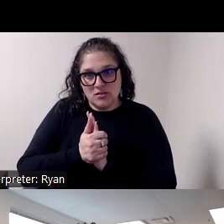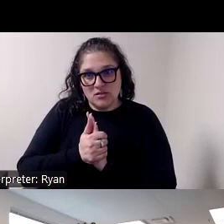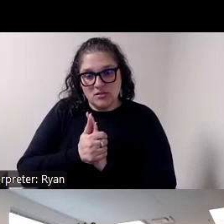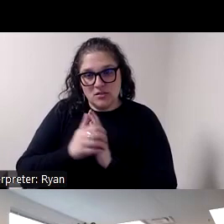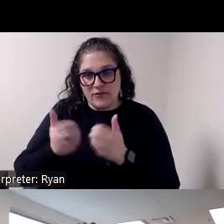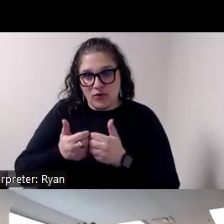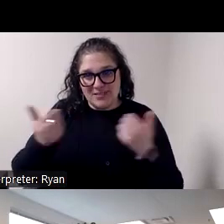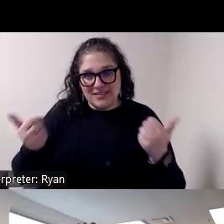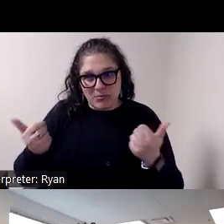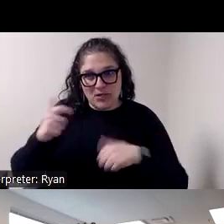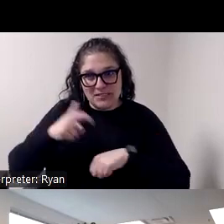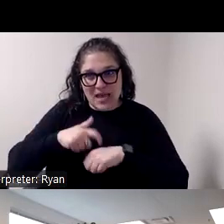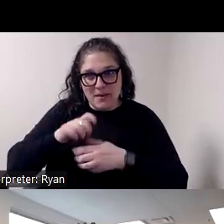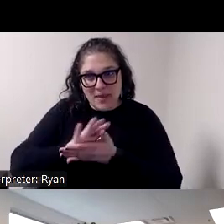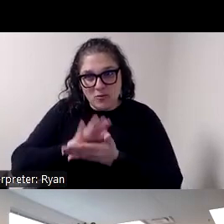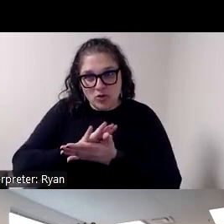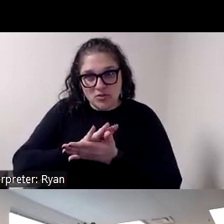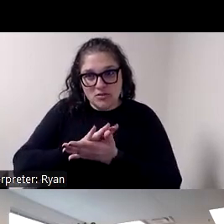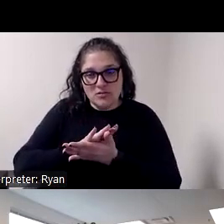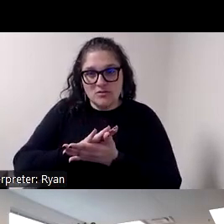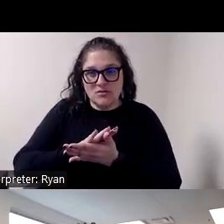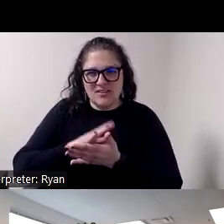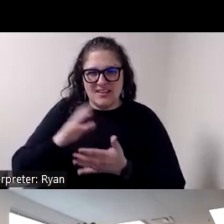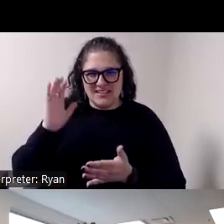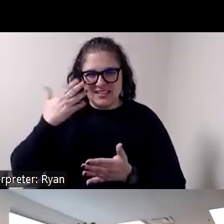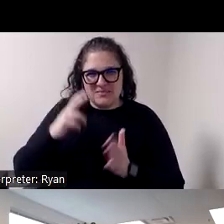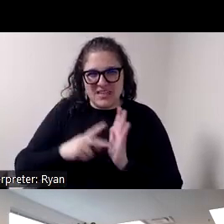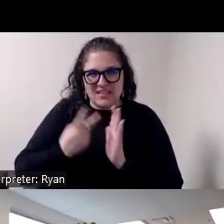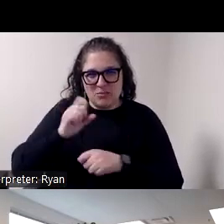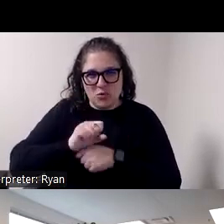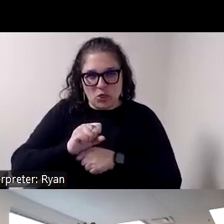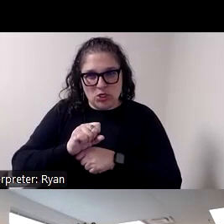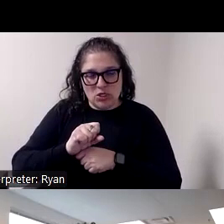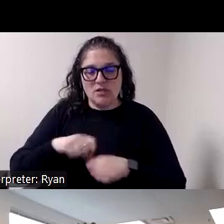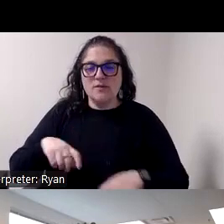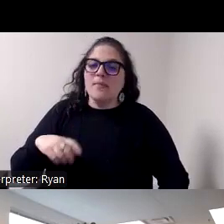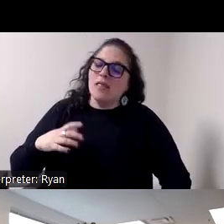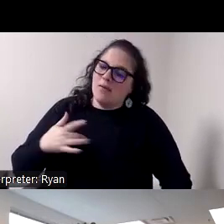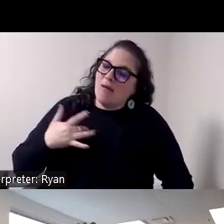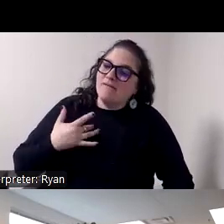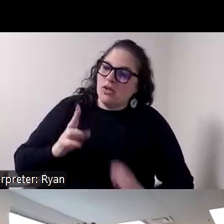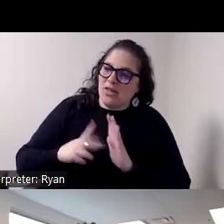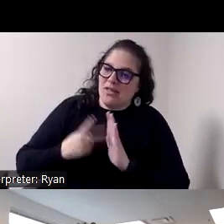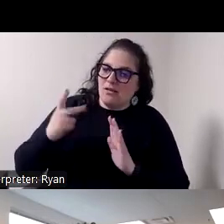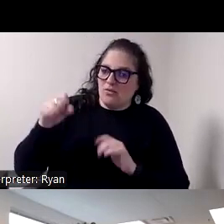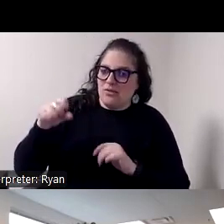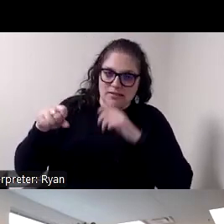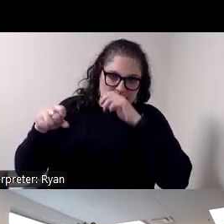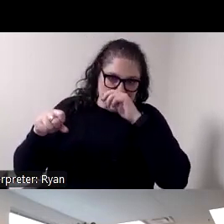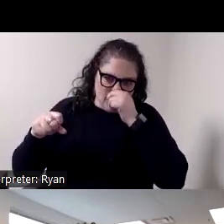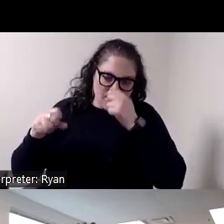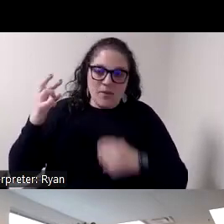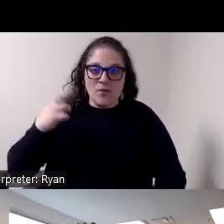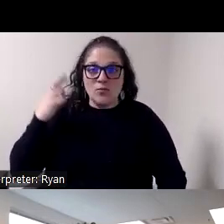separate timesheet? Feels like So we're doing double work. I know, yes, it might feel like that, but the reasoning